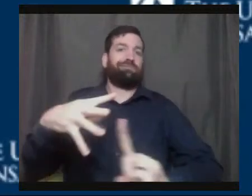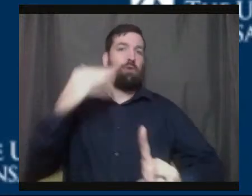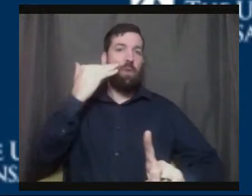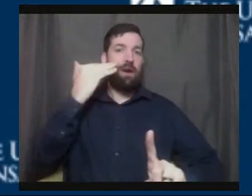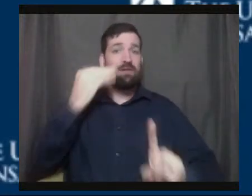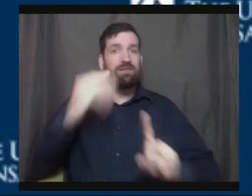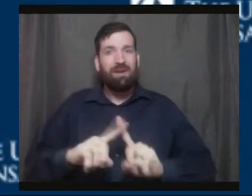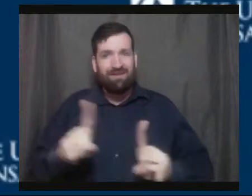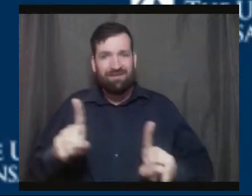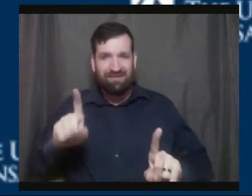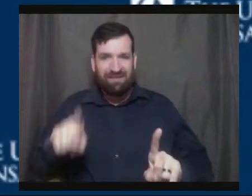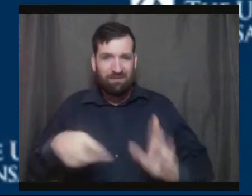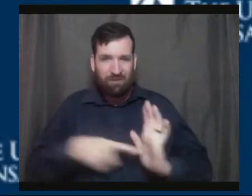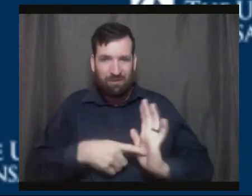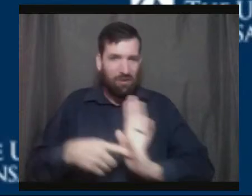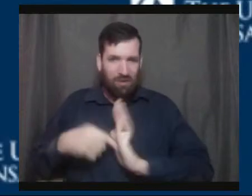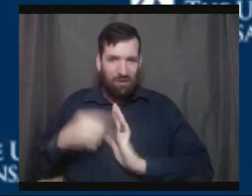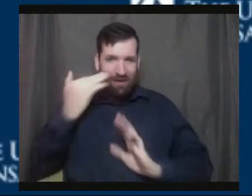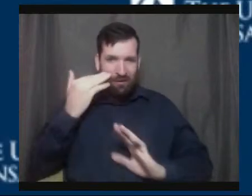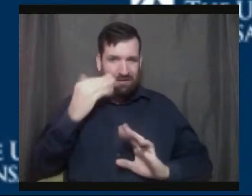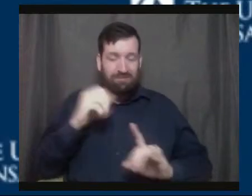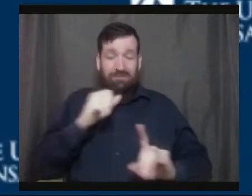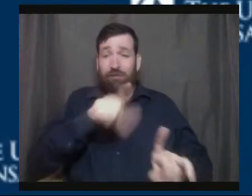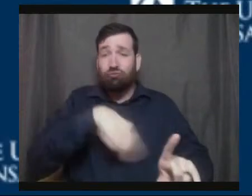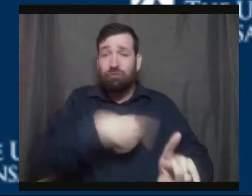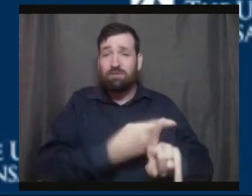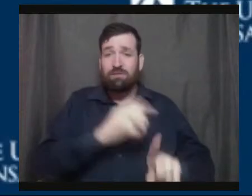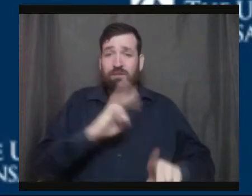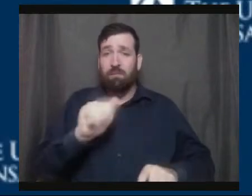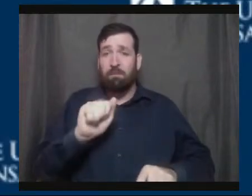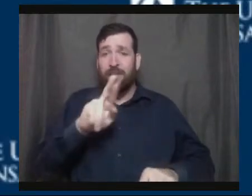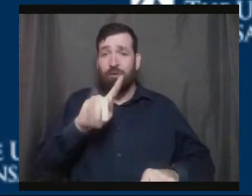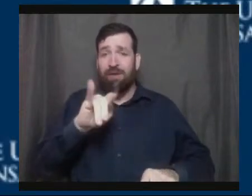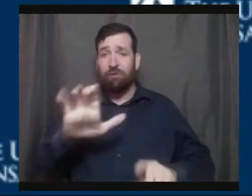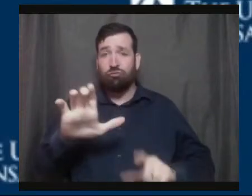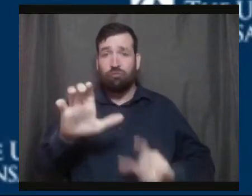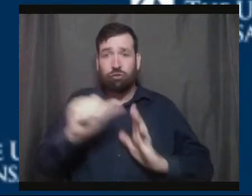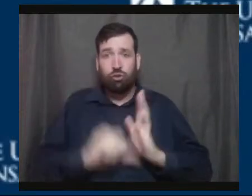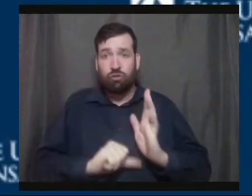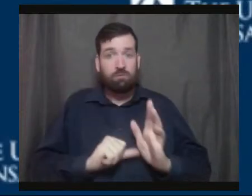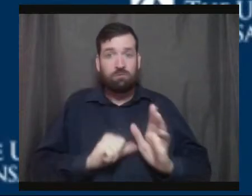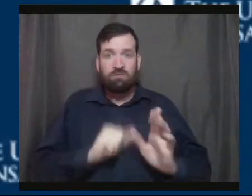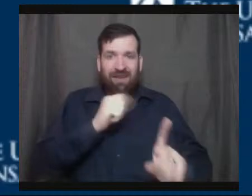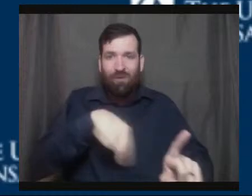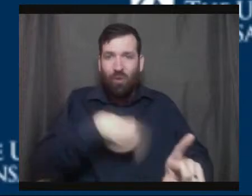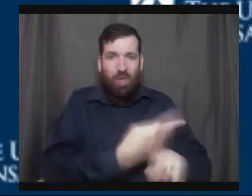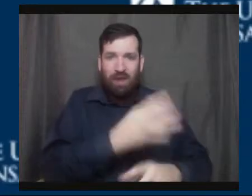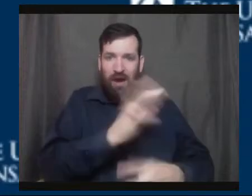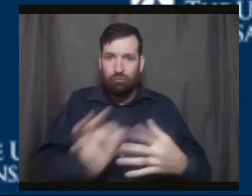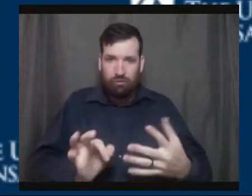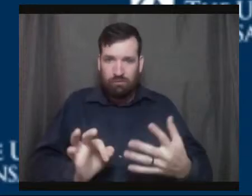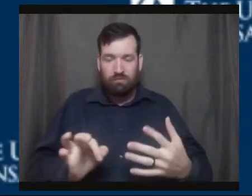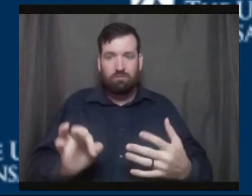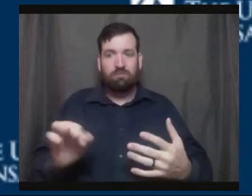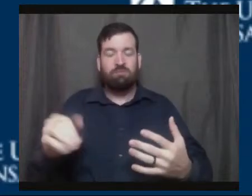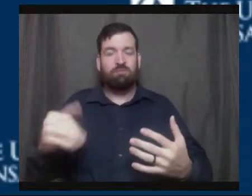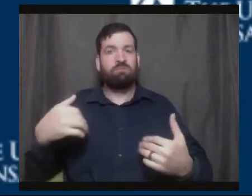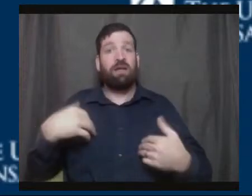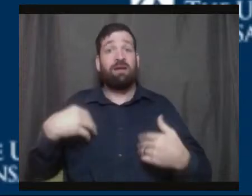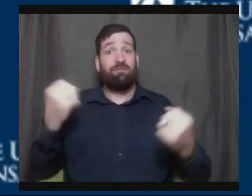bring awareness that not only is bariatric surgeon the only potential treatment arm, we have a growing number